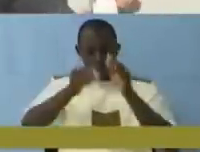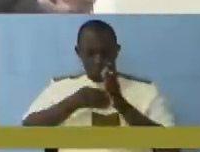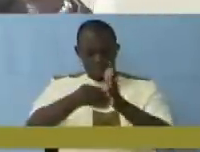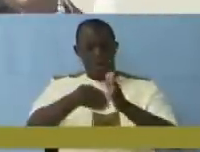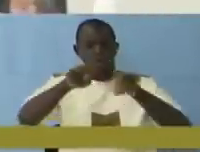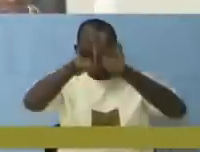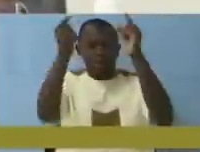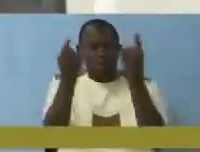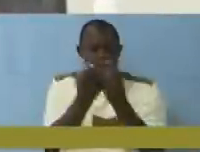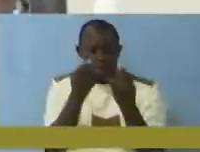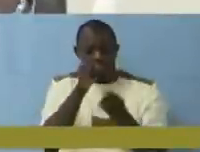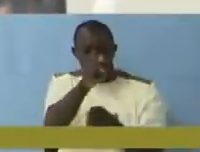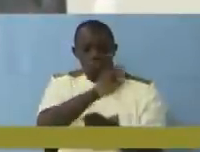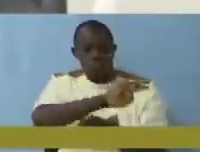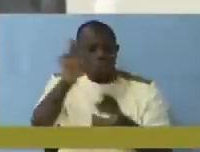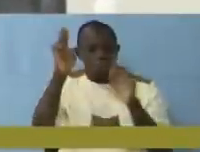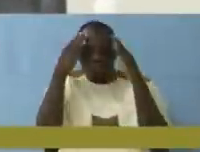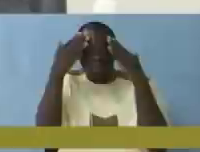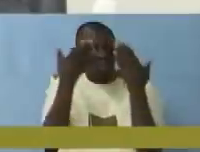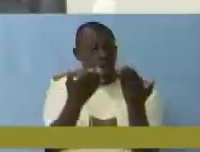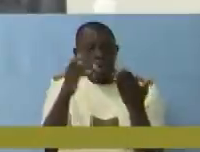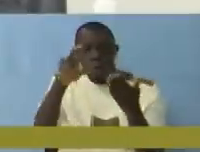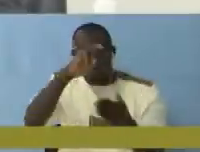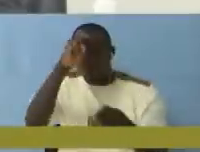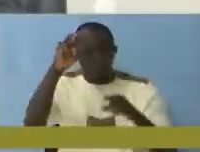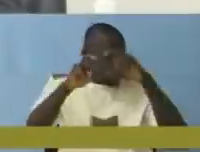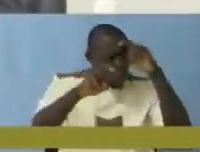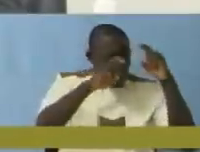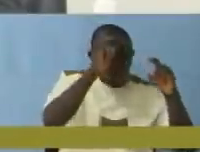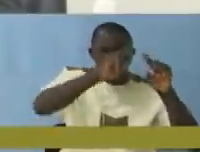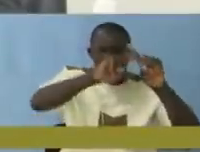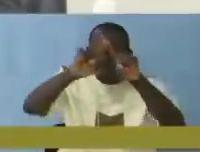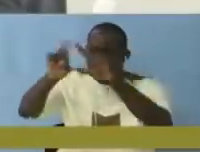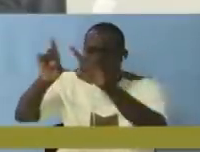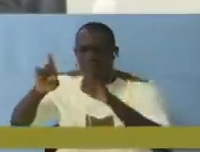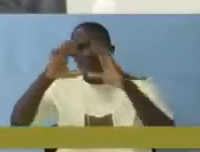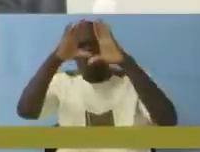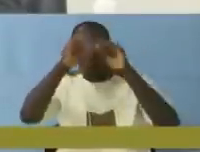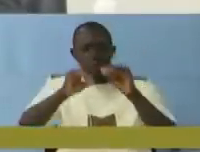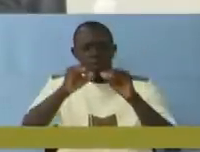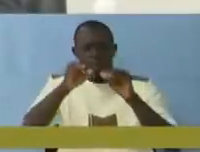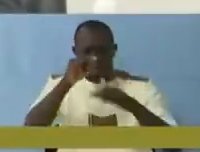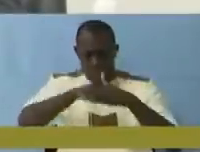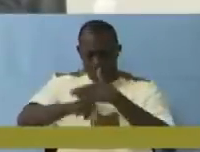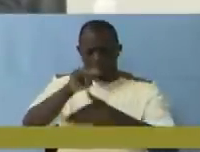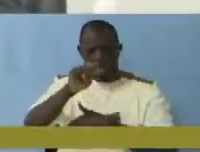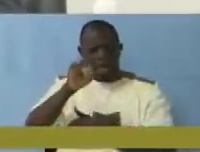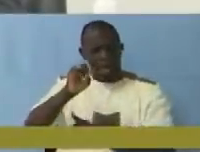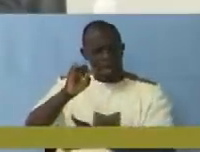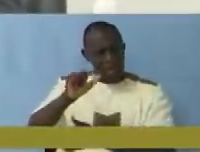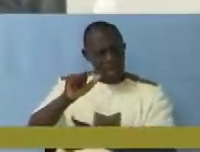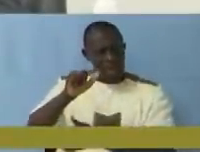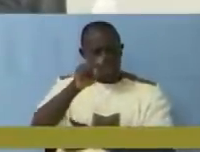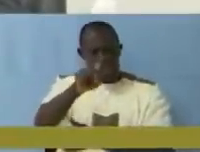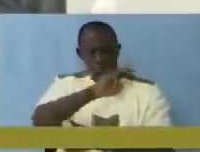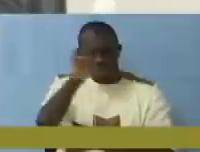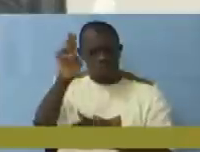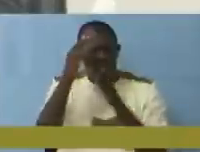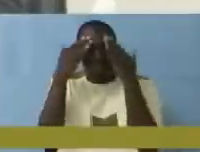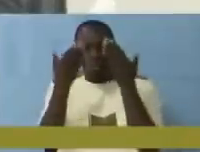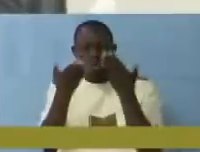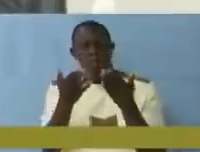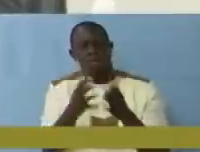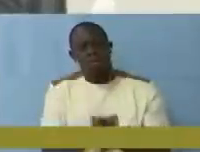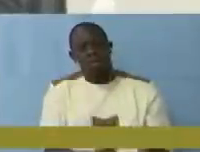the various units within the organization? For the kela maluku bati bang ibe mu moti me yalon ko ibe rangoto le puru kela maka